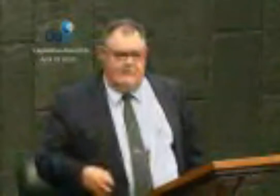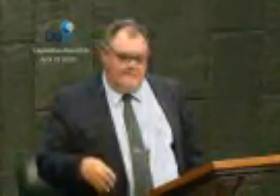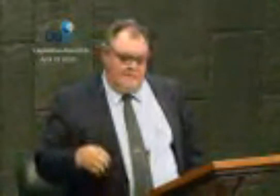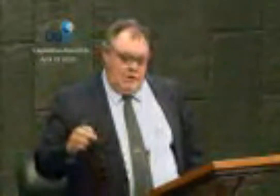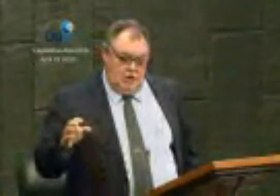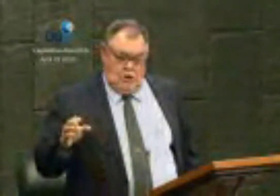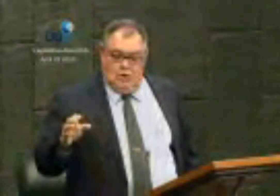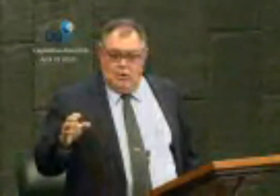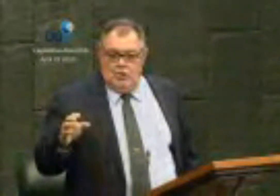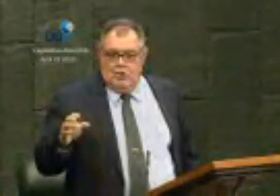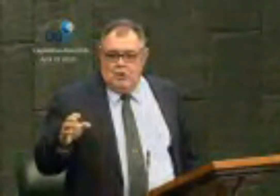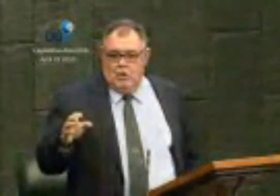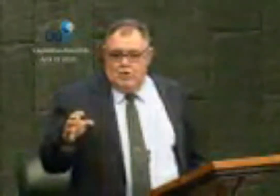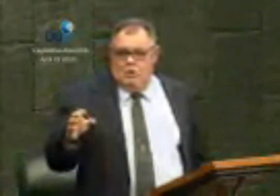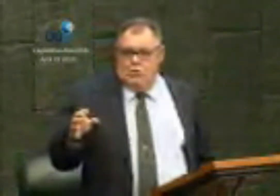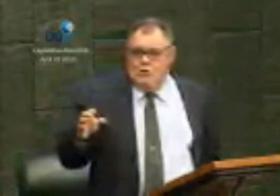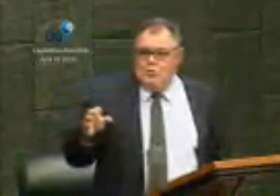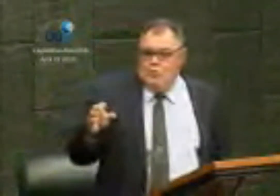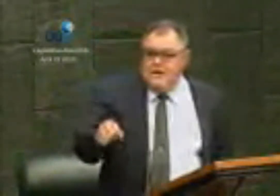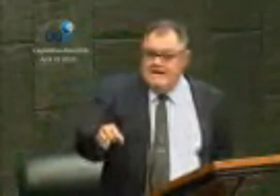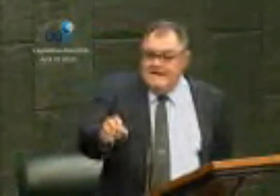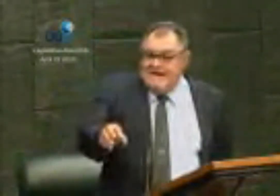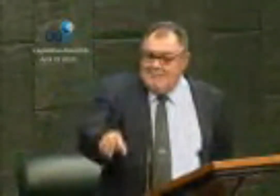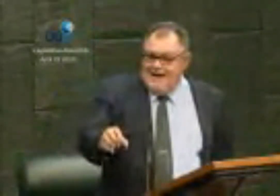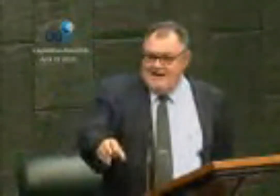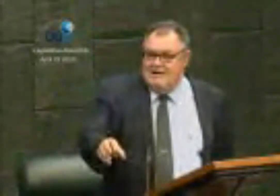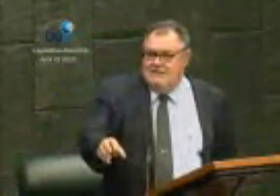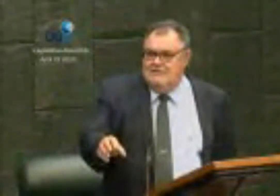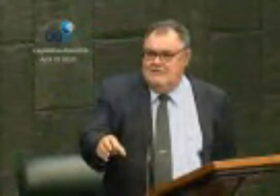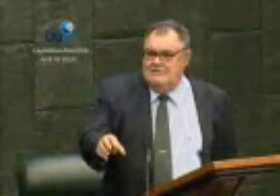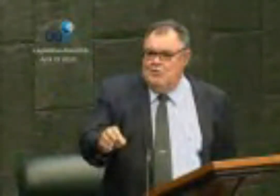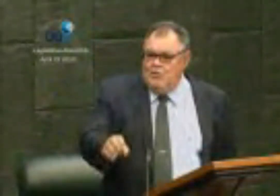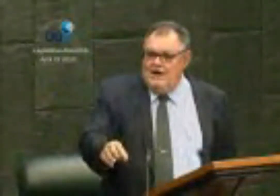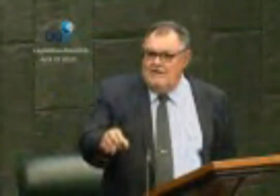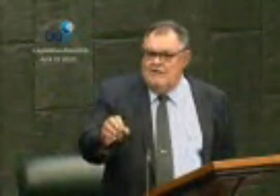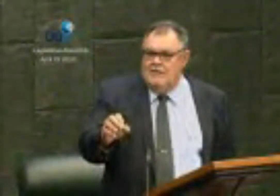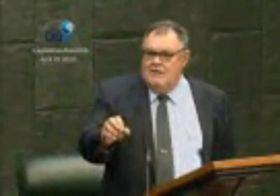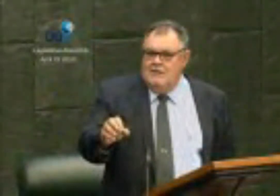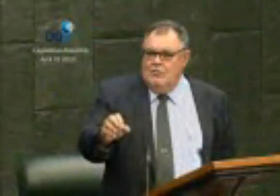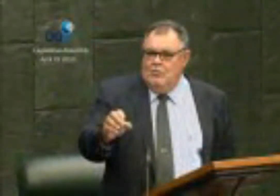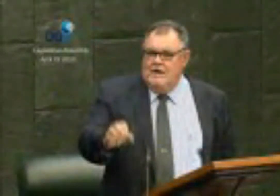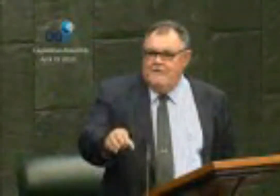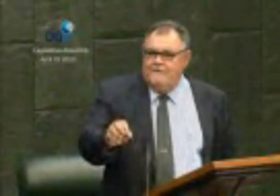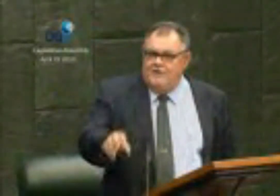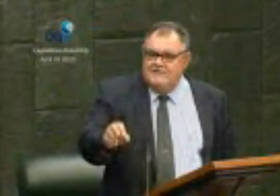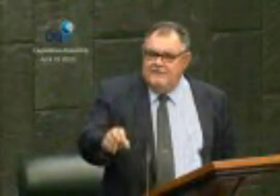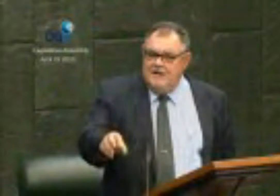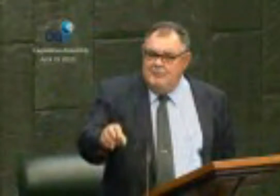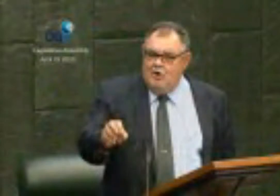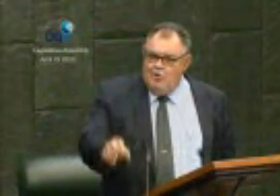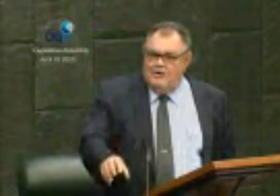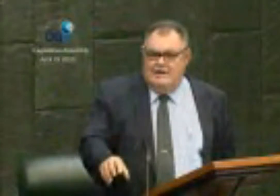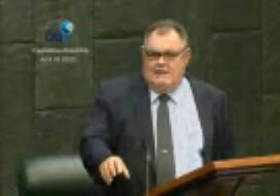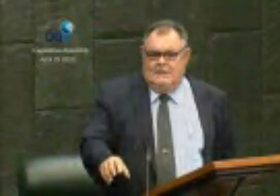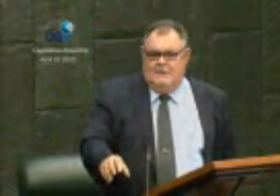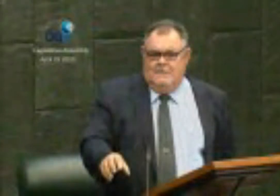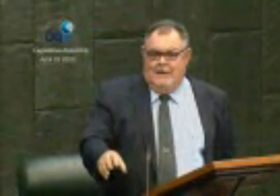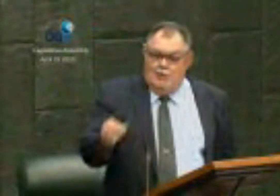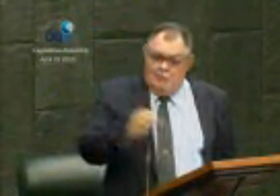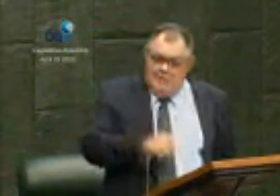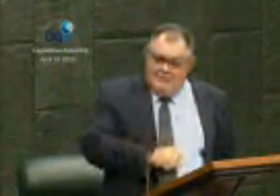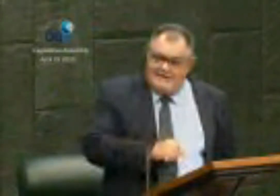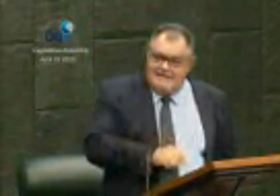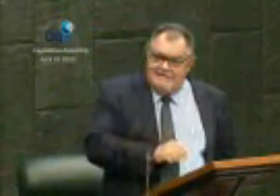We need to get back to where we have funds available locally. And the only place that these funds are going to be able to come